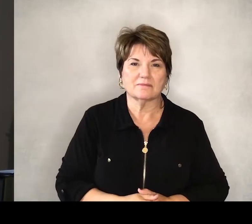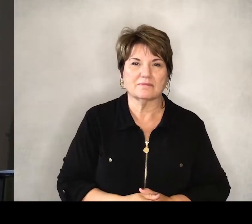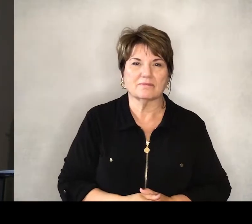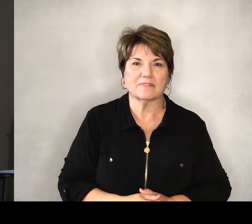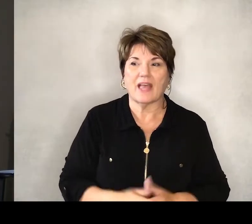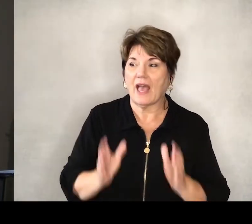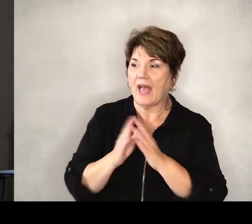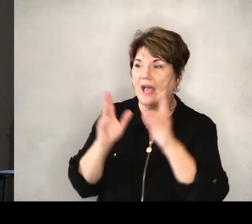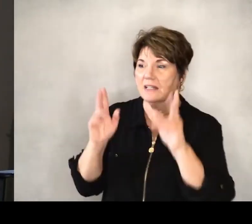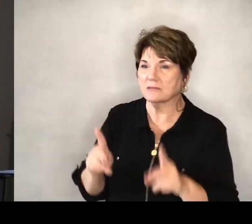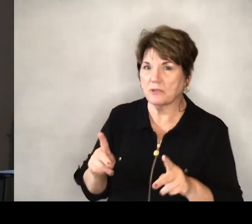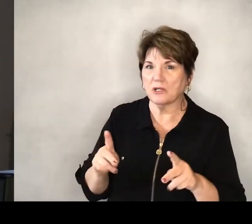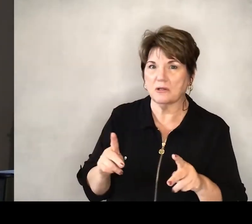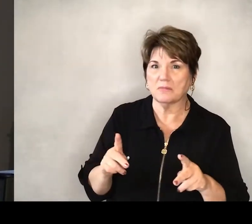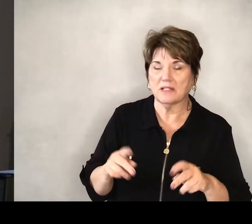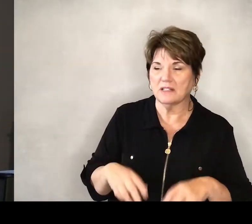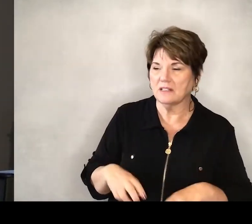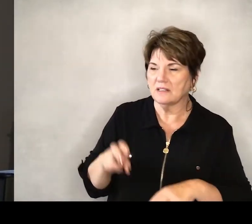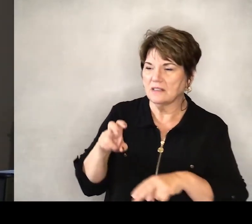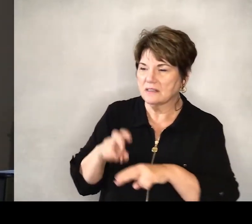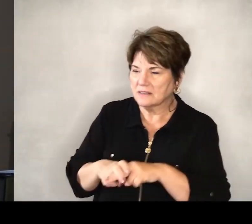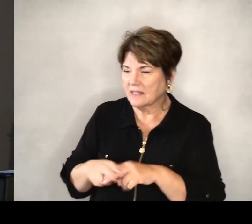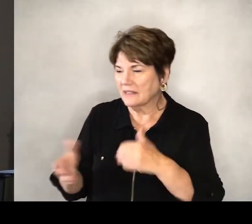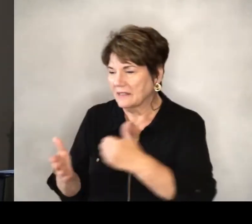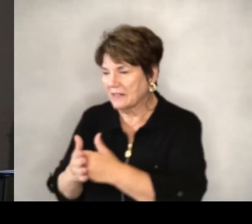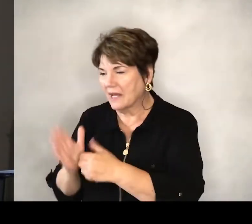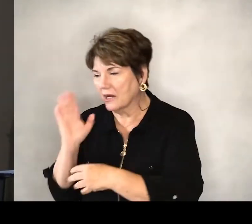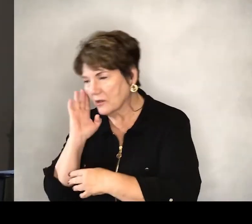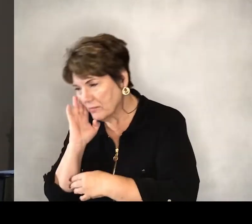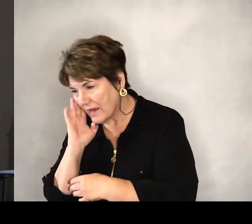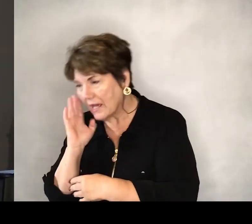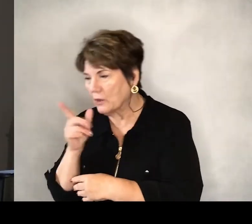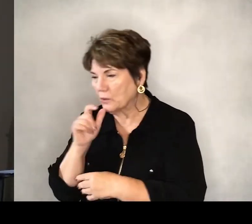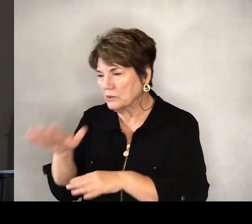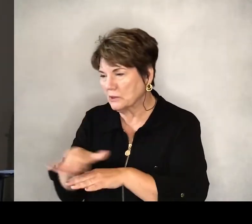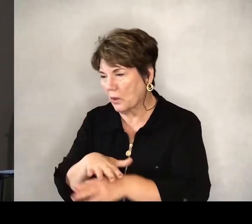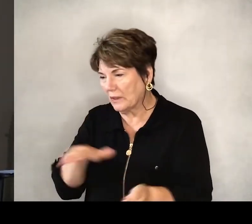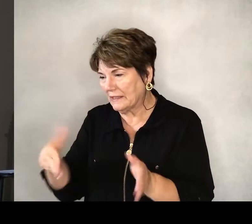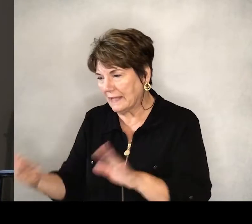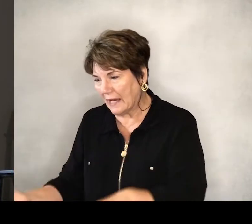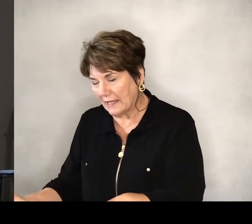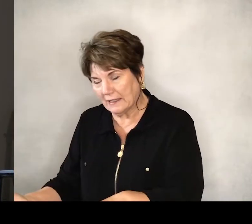Ask somebody who's sitting next to a bed waiting for someone who is slowly dying.